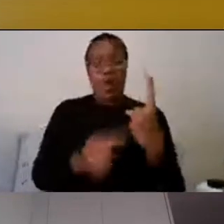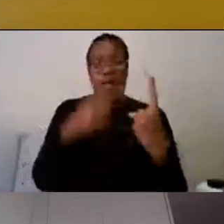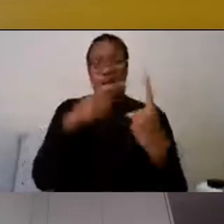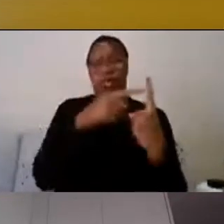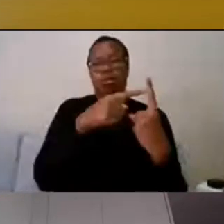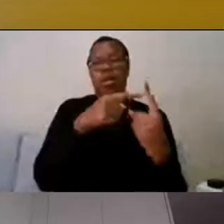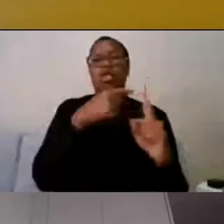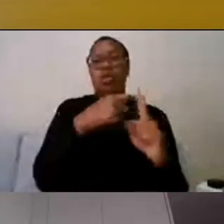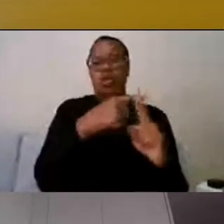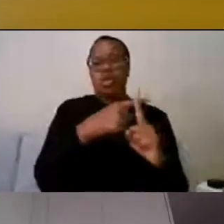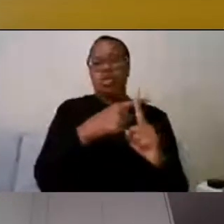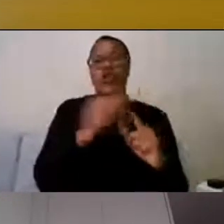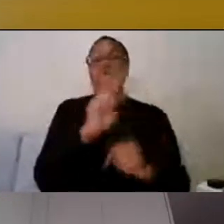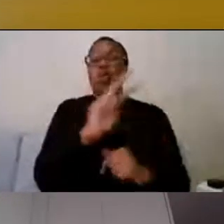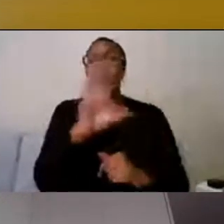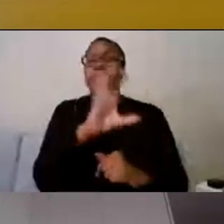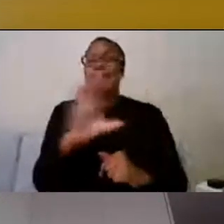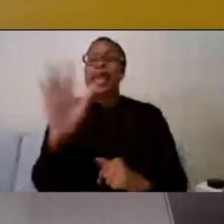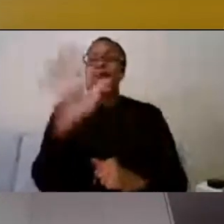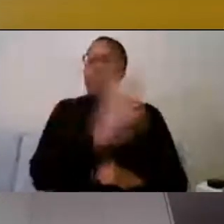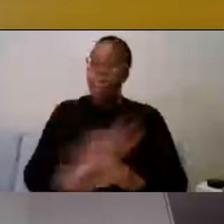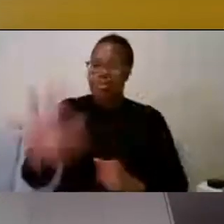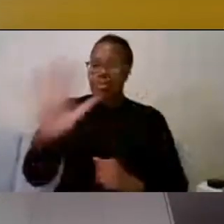in the whole of the Western Cape.